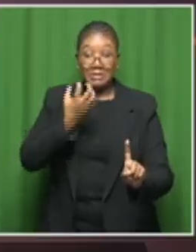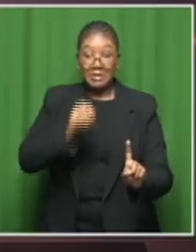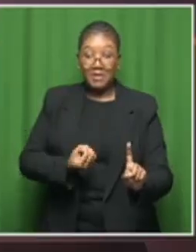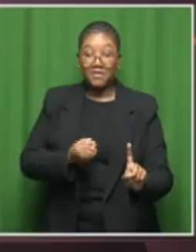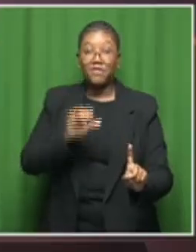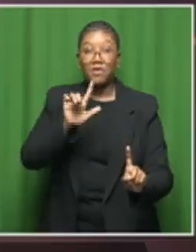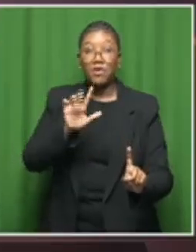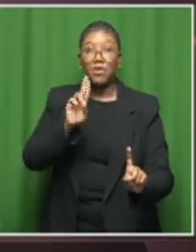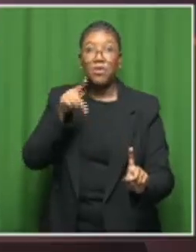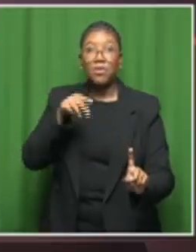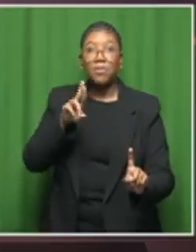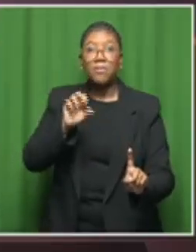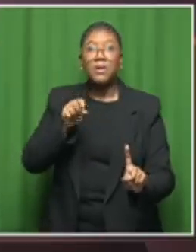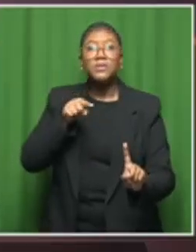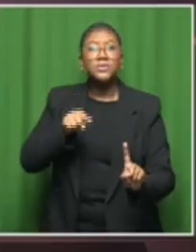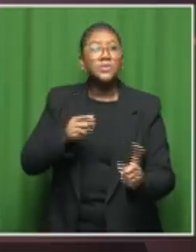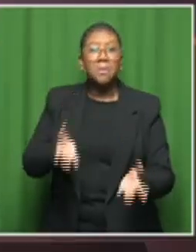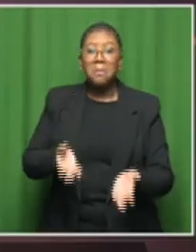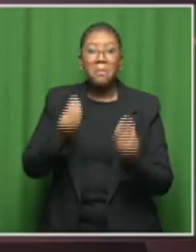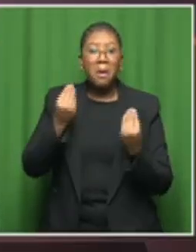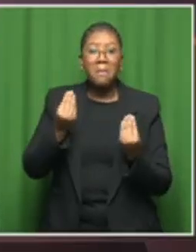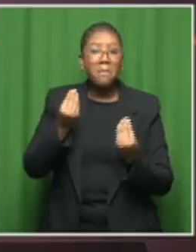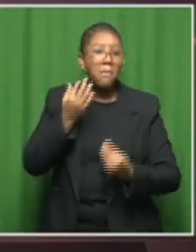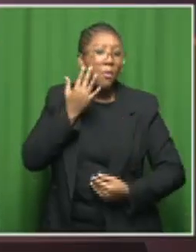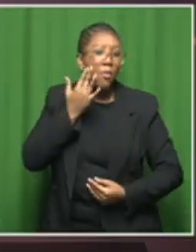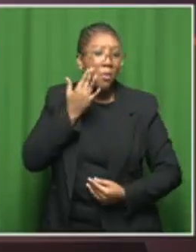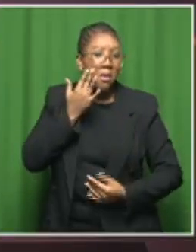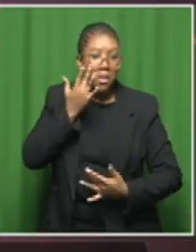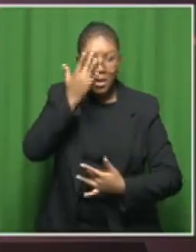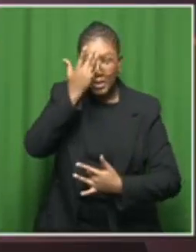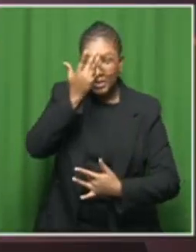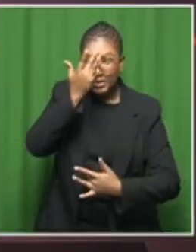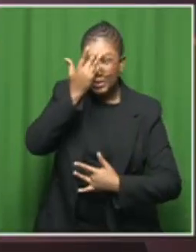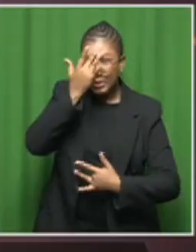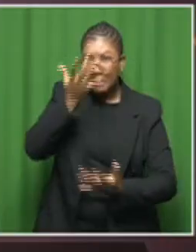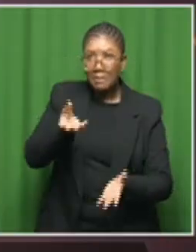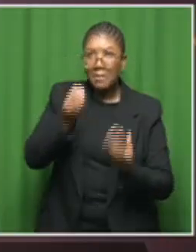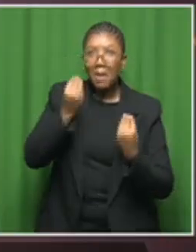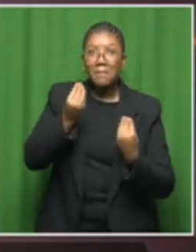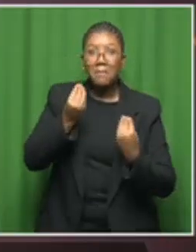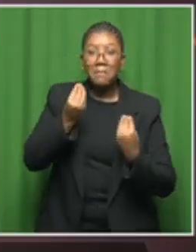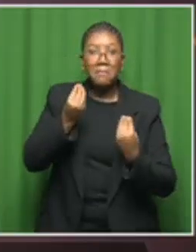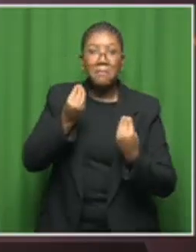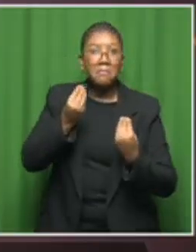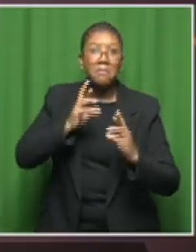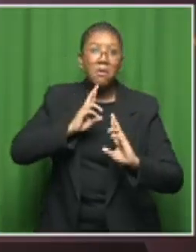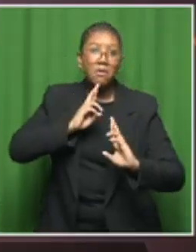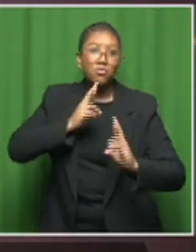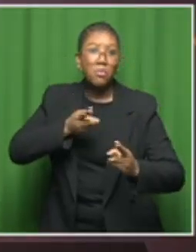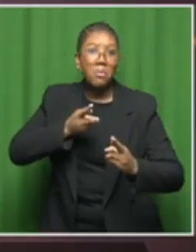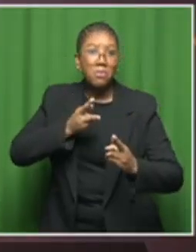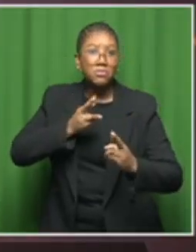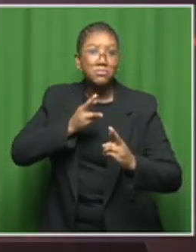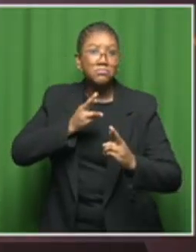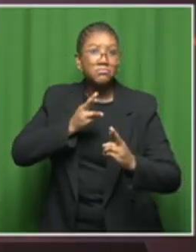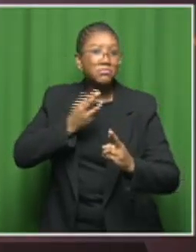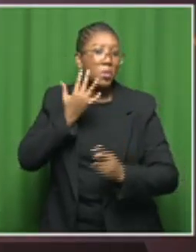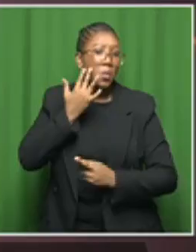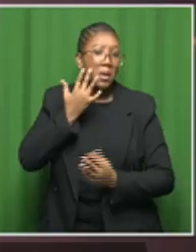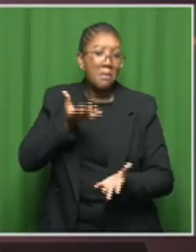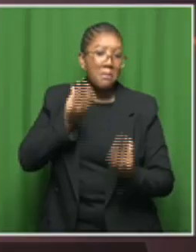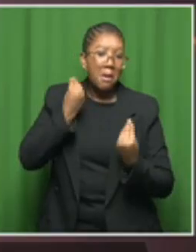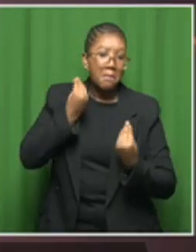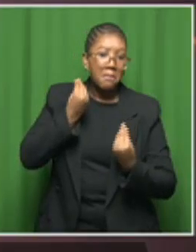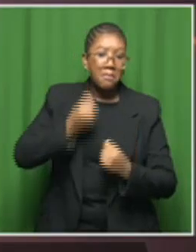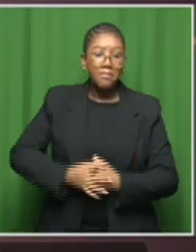your story. When did you find out that you had lupus? Well, and what has this journey been like for you?